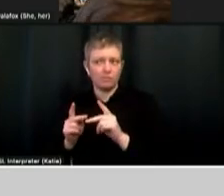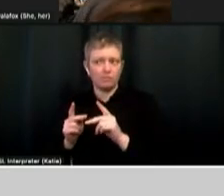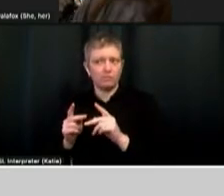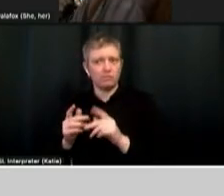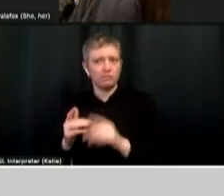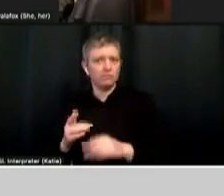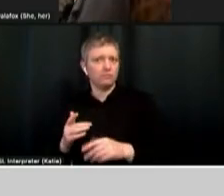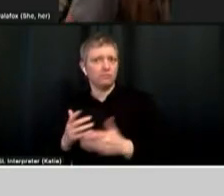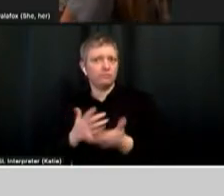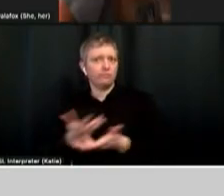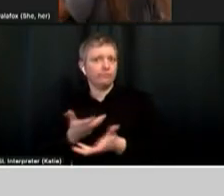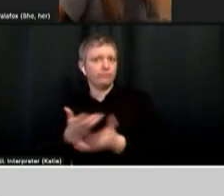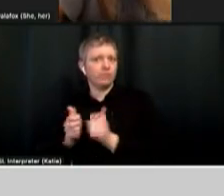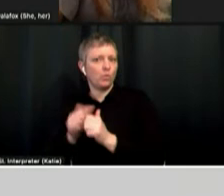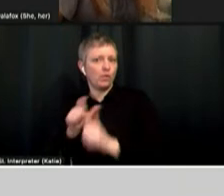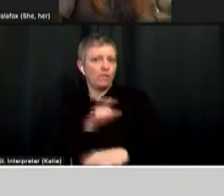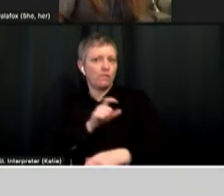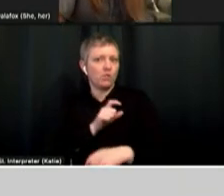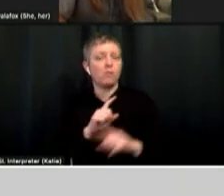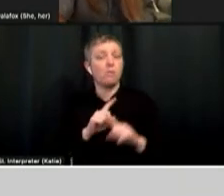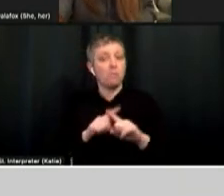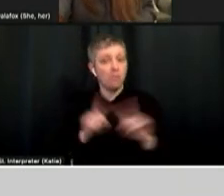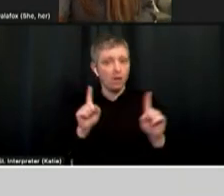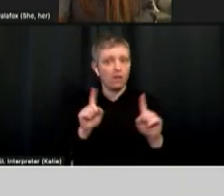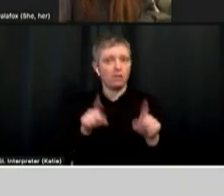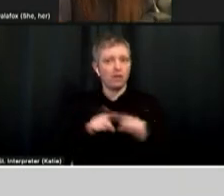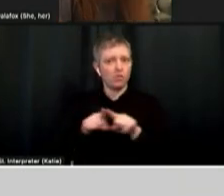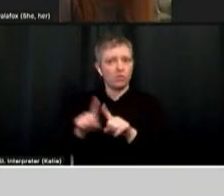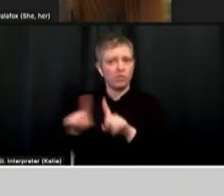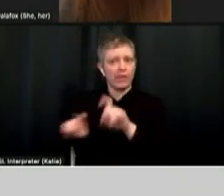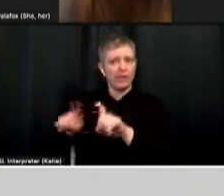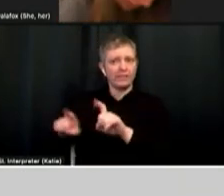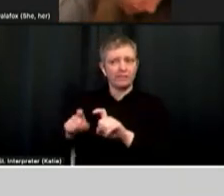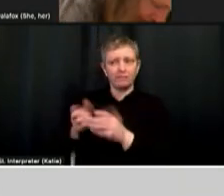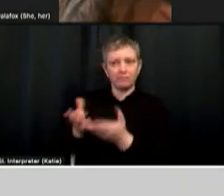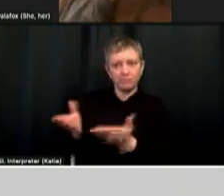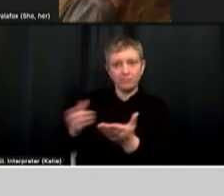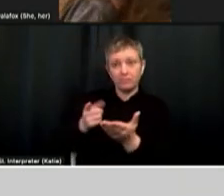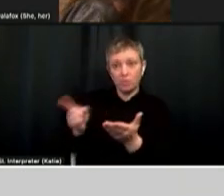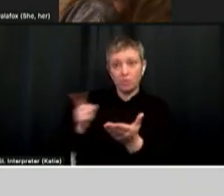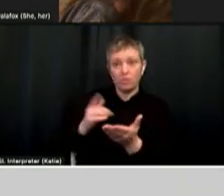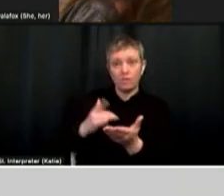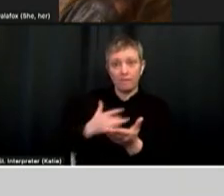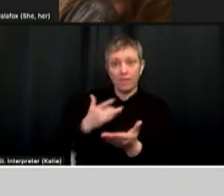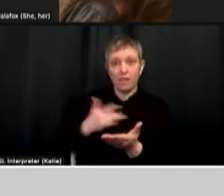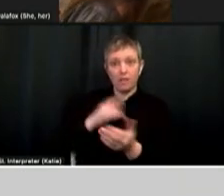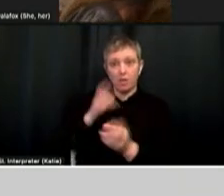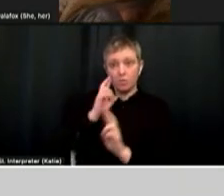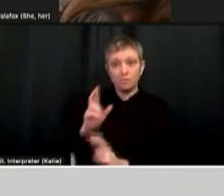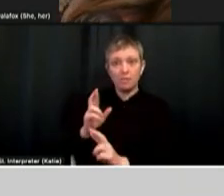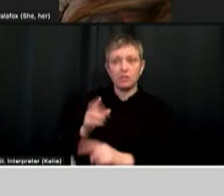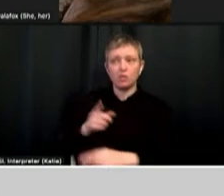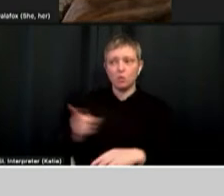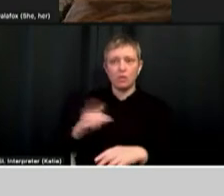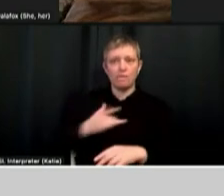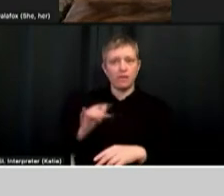you, you know, does the community member feel respected? Do they have voice in the encounter? Are they treated